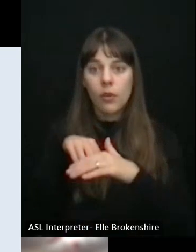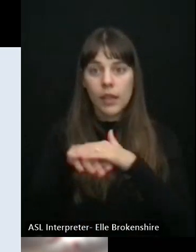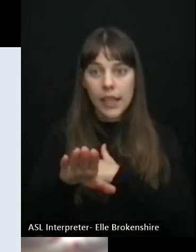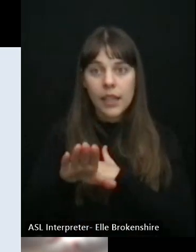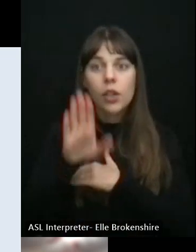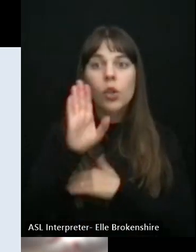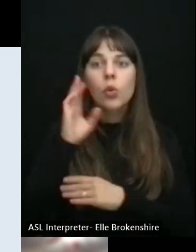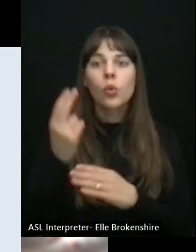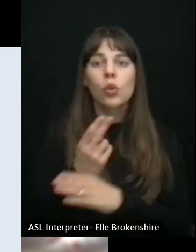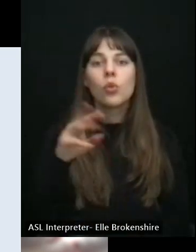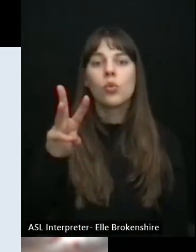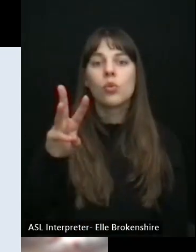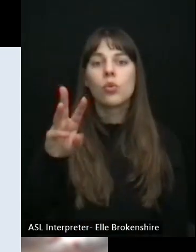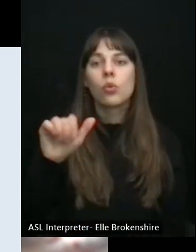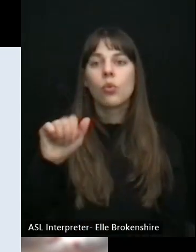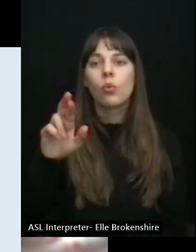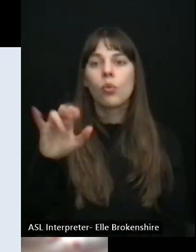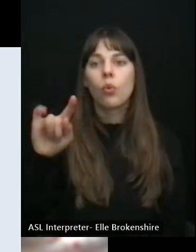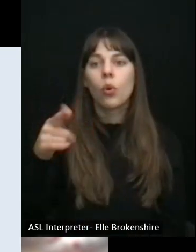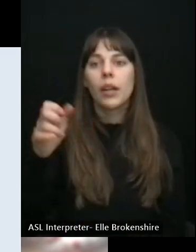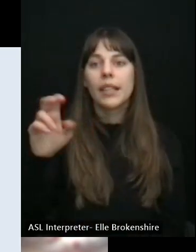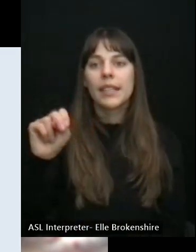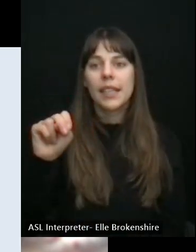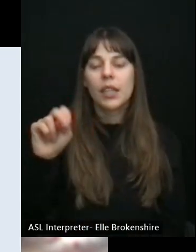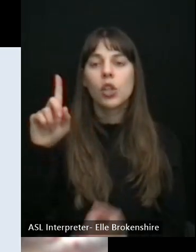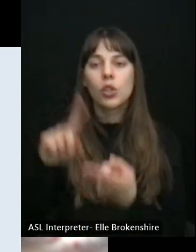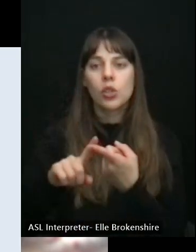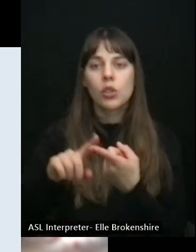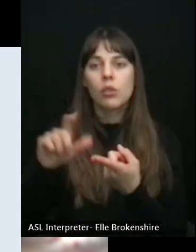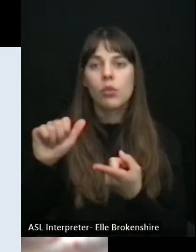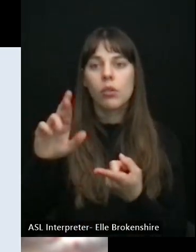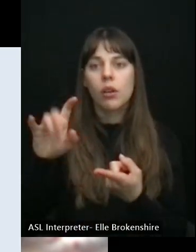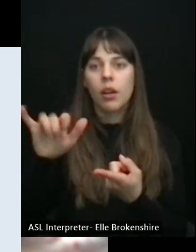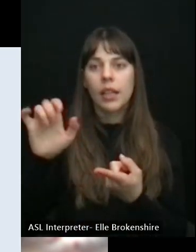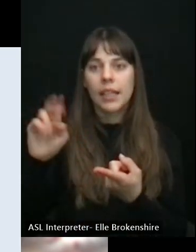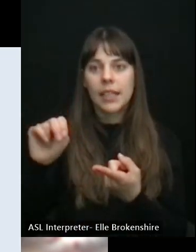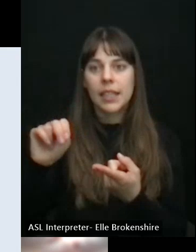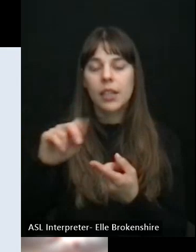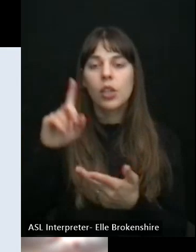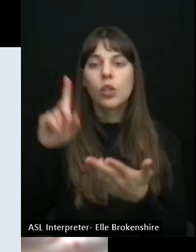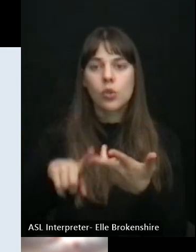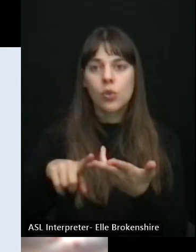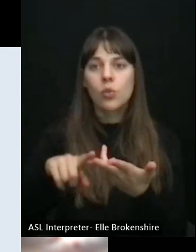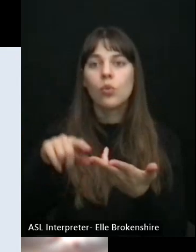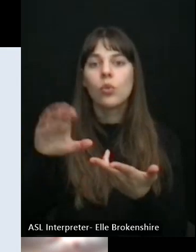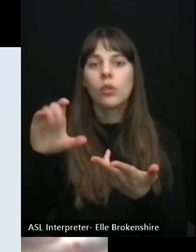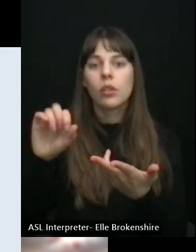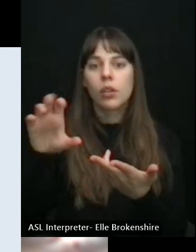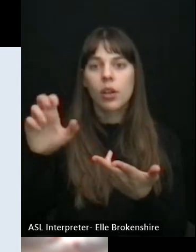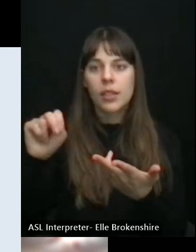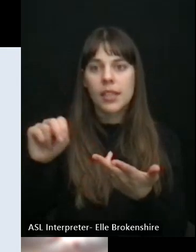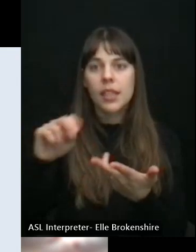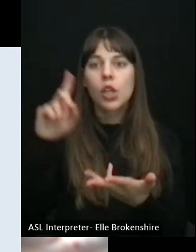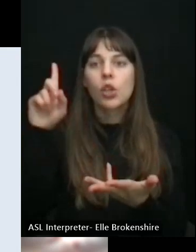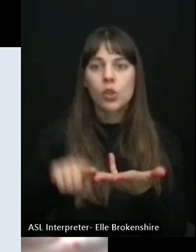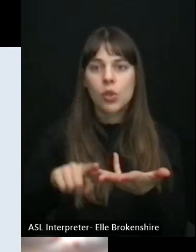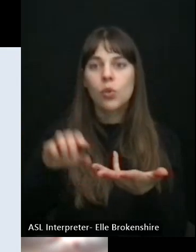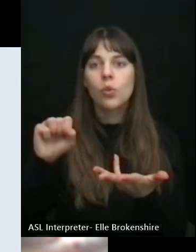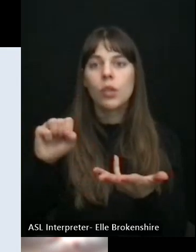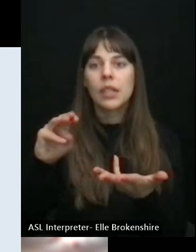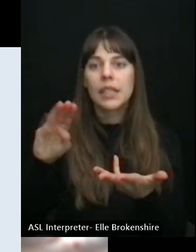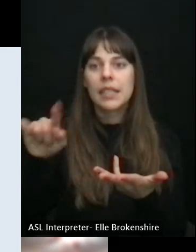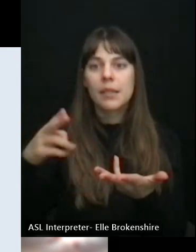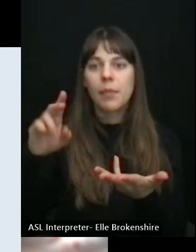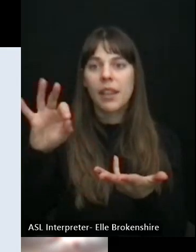Warrington to Arlington to Carson to Smithfield, and then regular routing. In the outbound